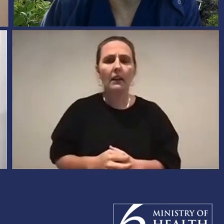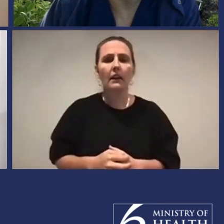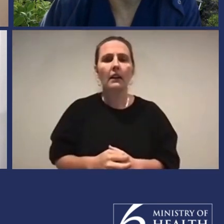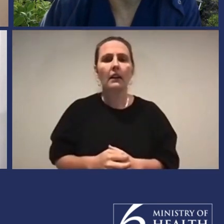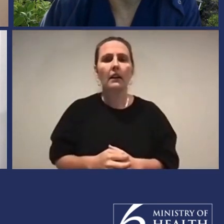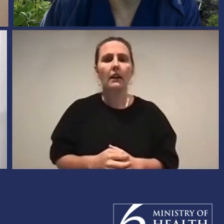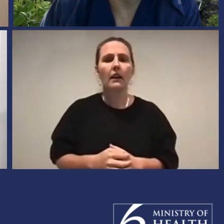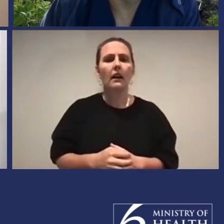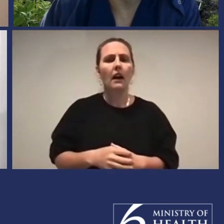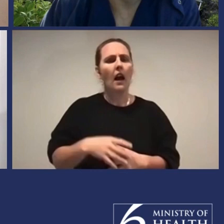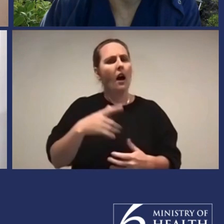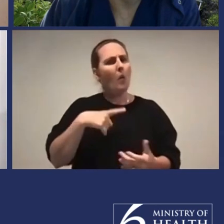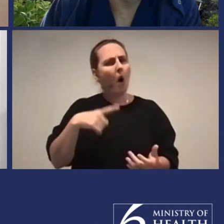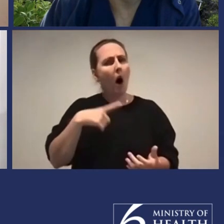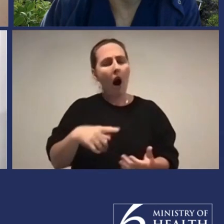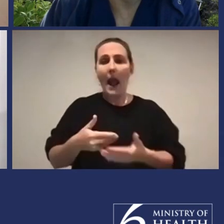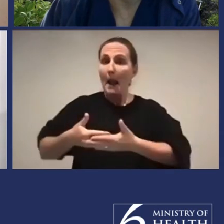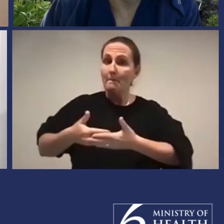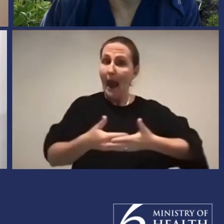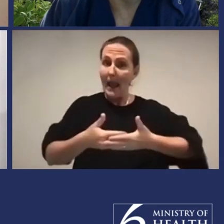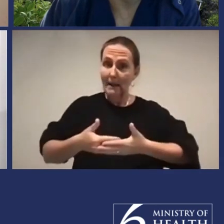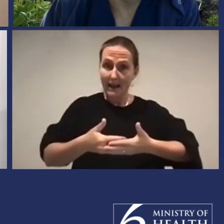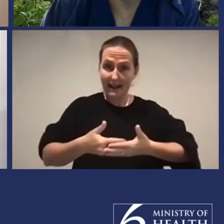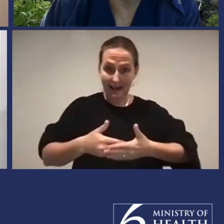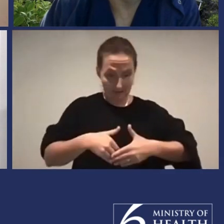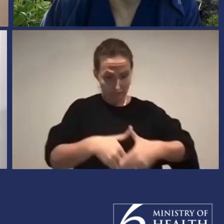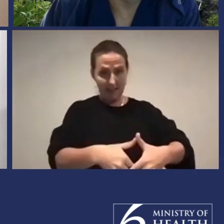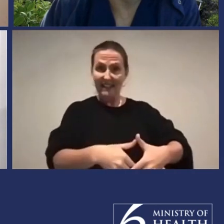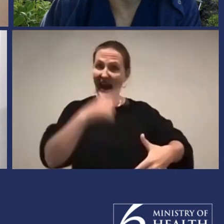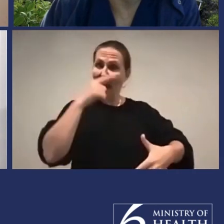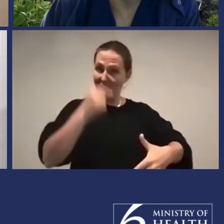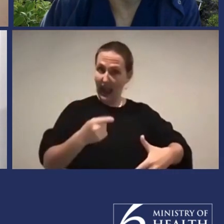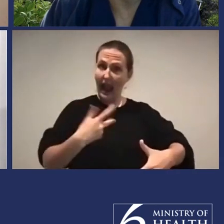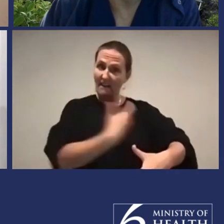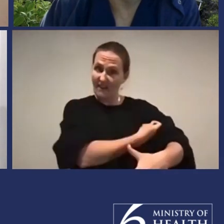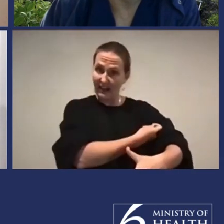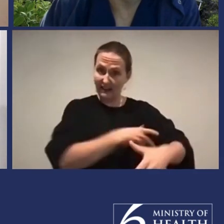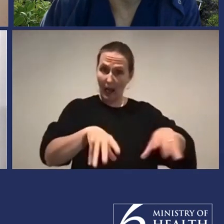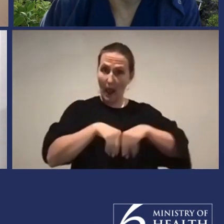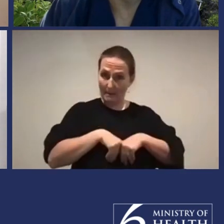not yet recommended for children? Does anyone want to speak about that?